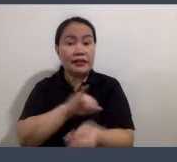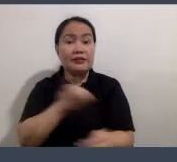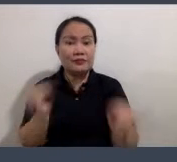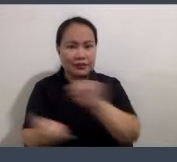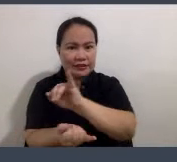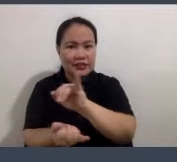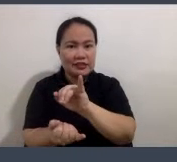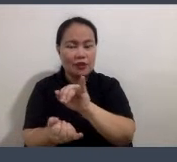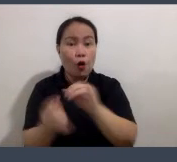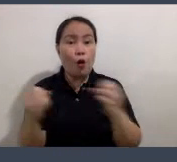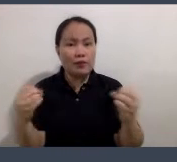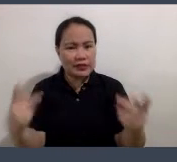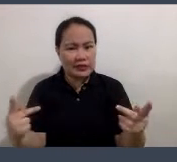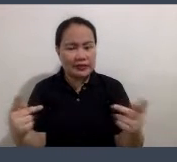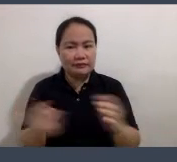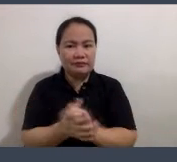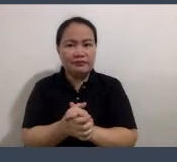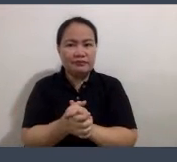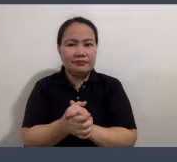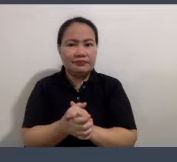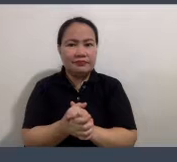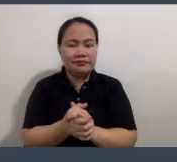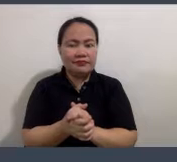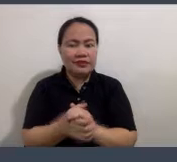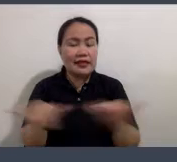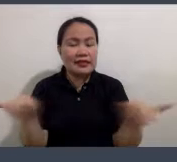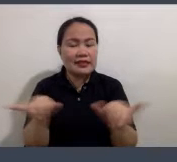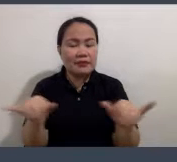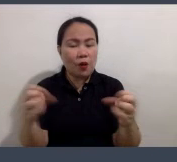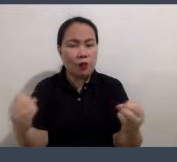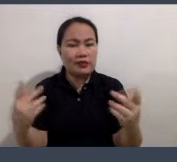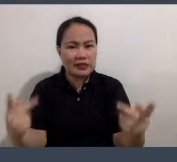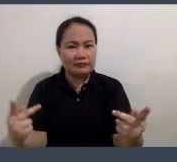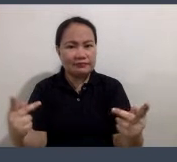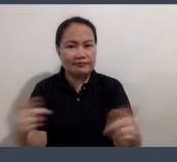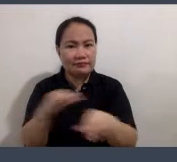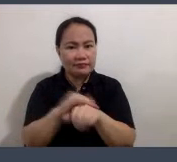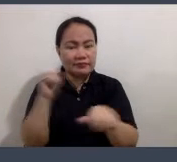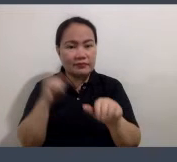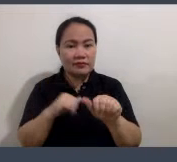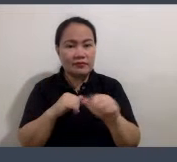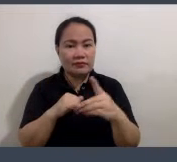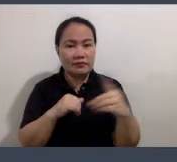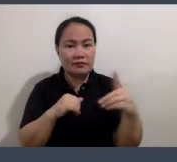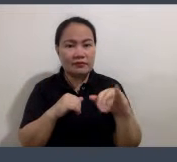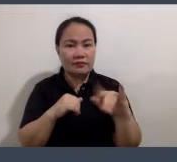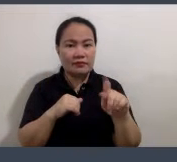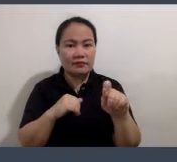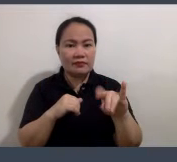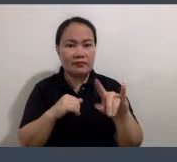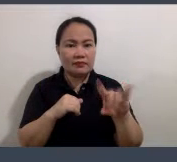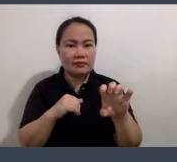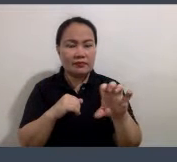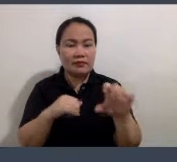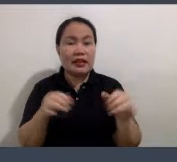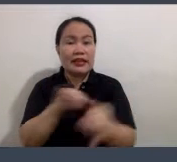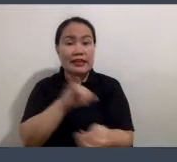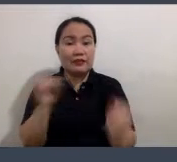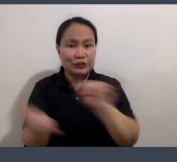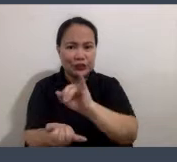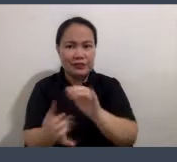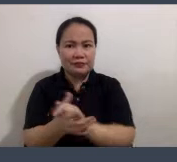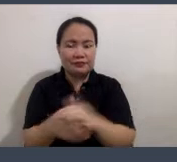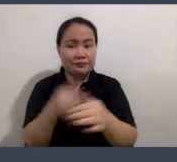So, pag sinabi natin additive inverse, that is also referring to its opposite.